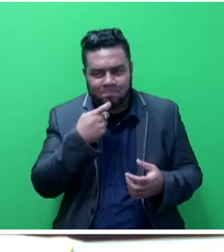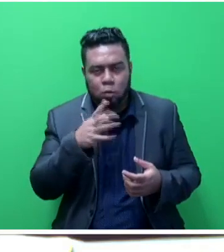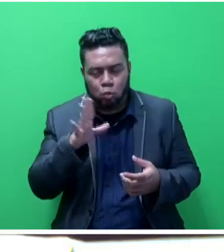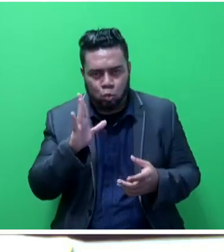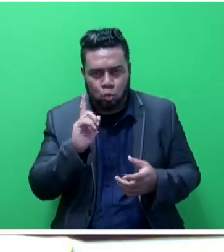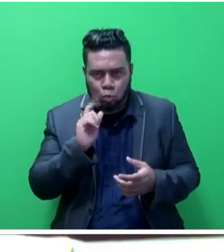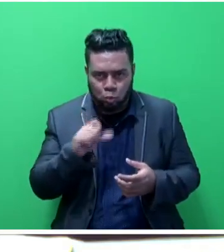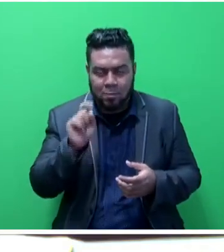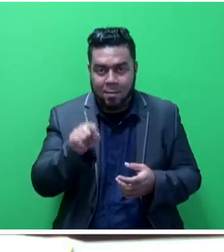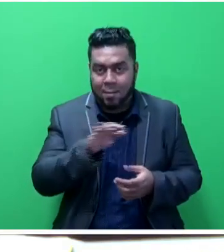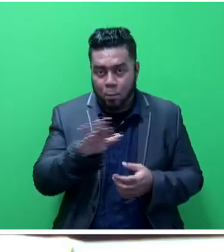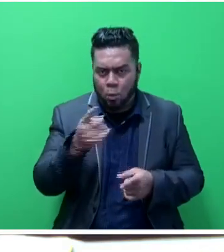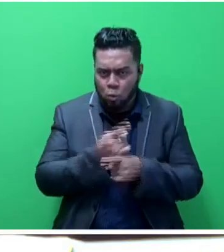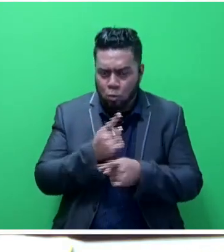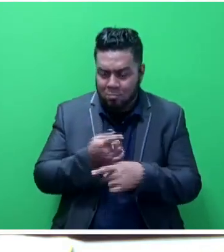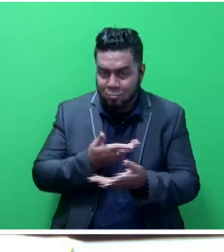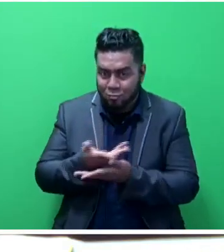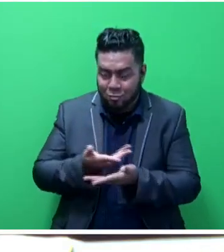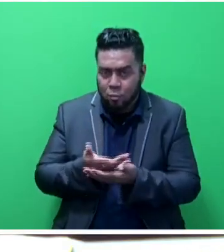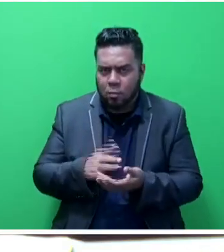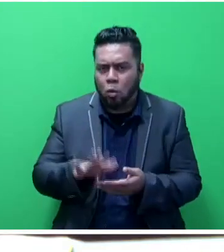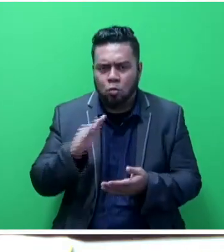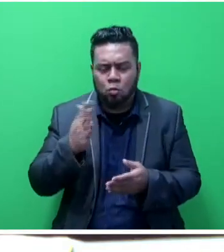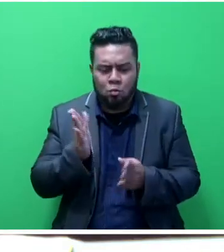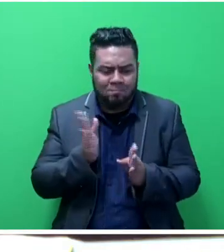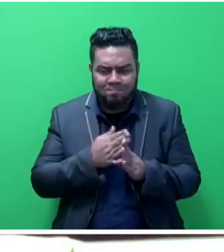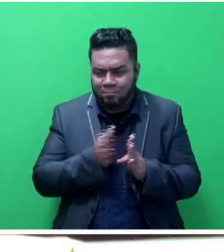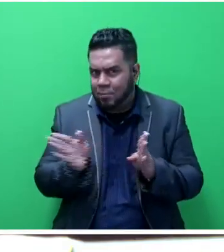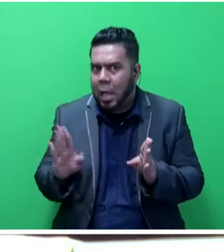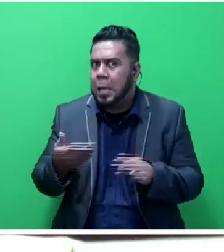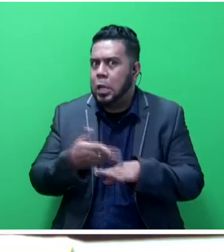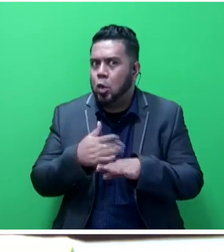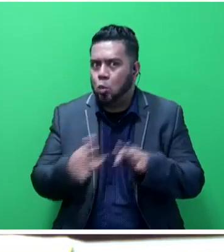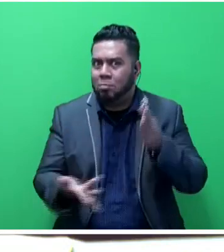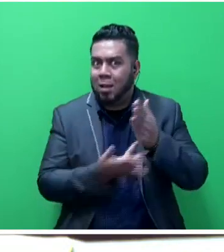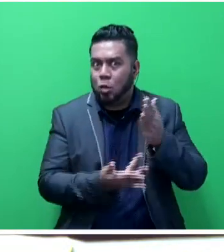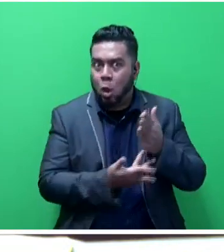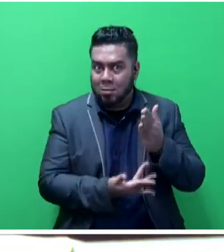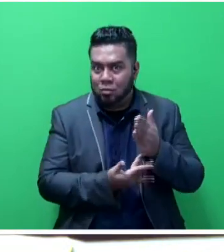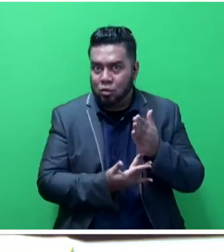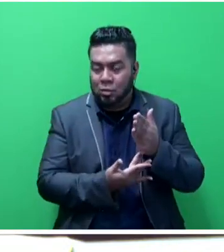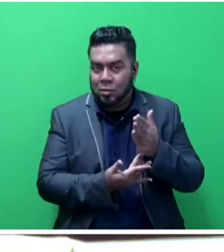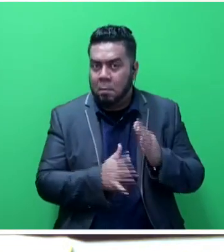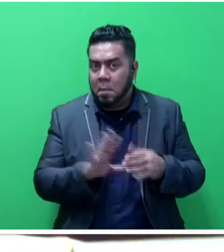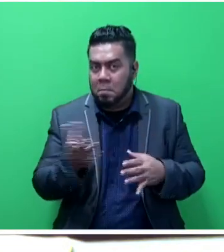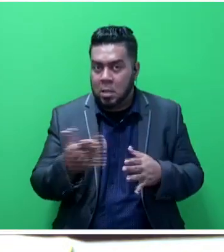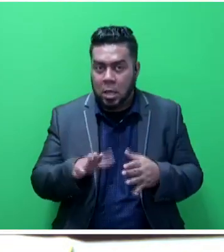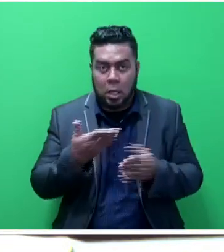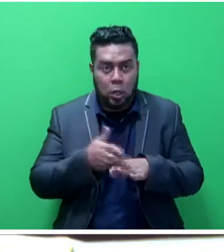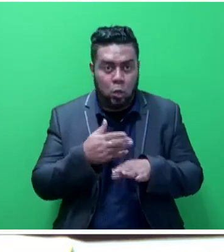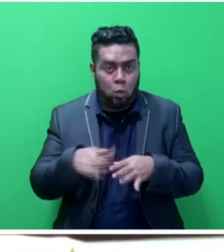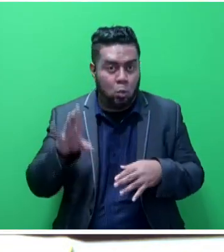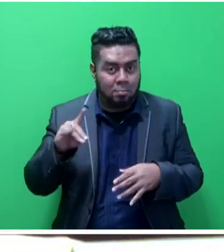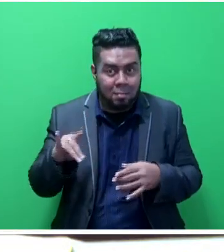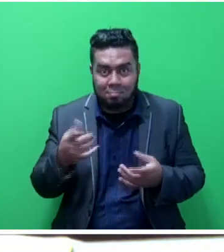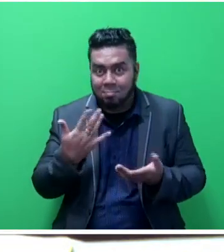we're also talking to them not to shy away from new technologies, whether it's new breeds of livestock, whether it's new varieties of crop,